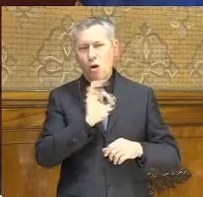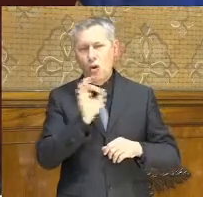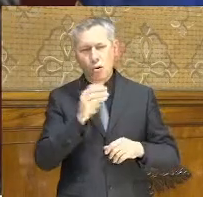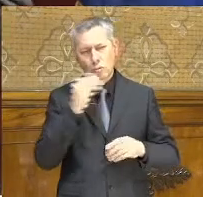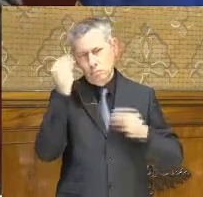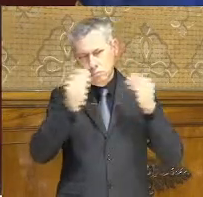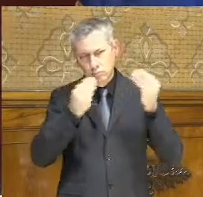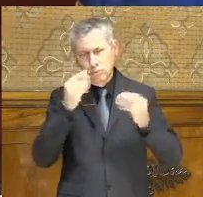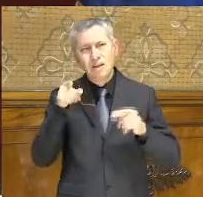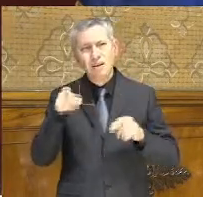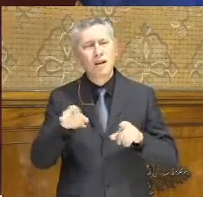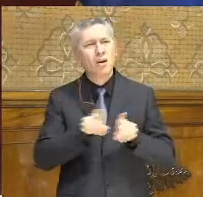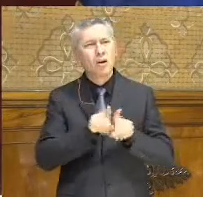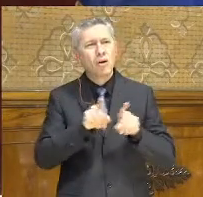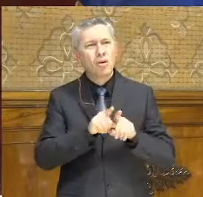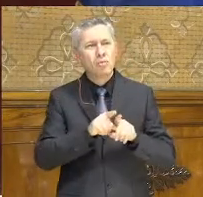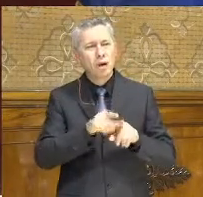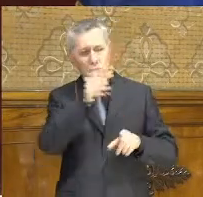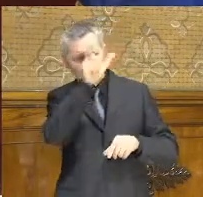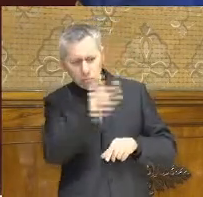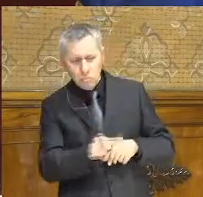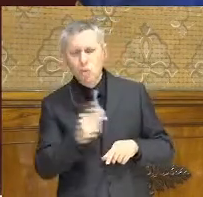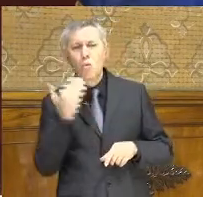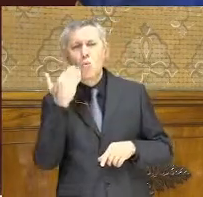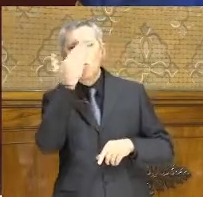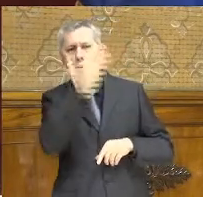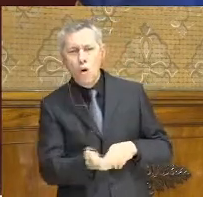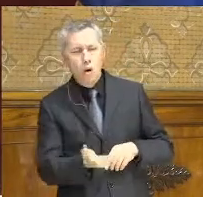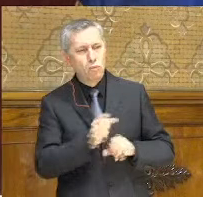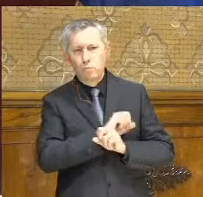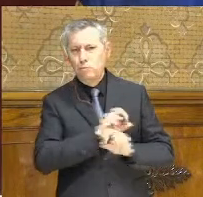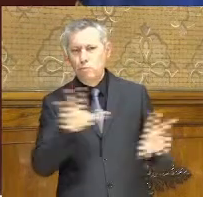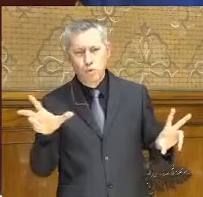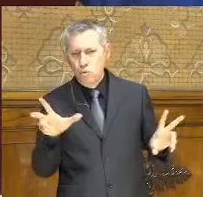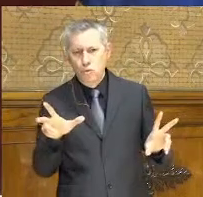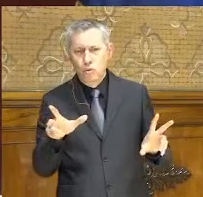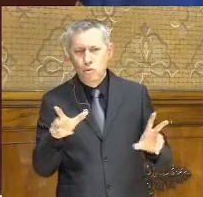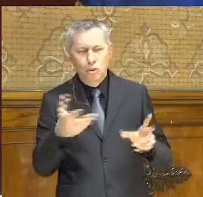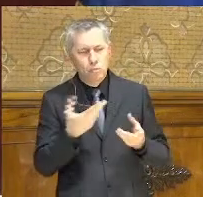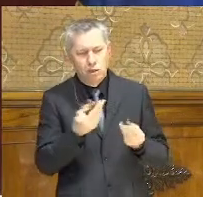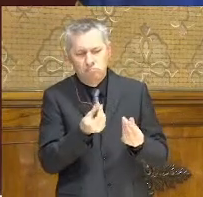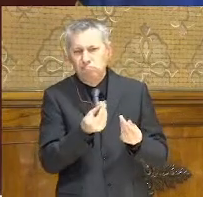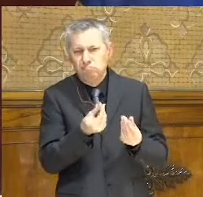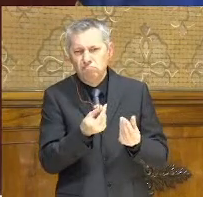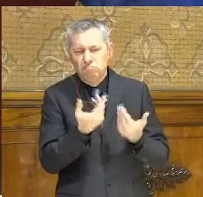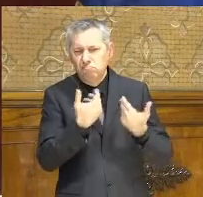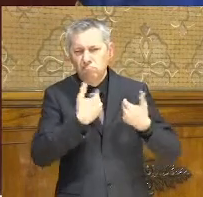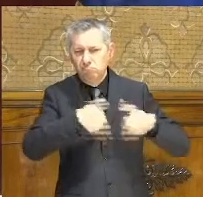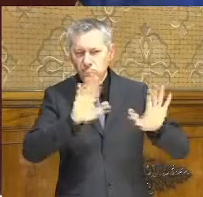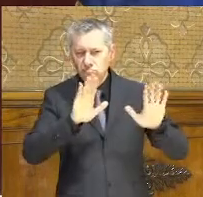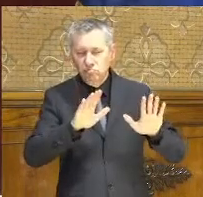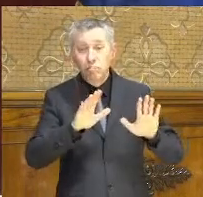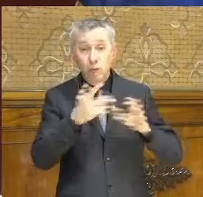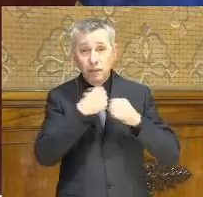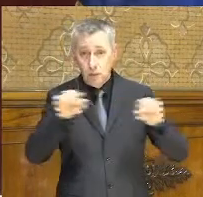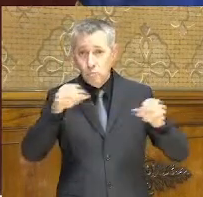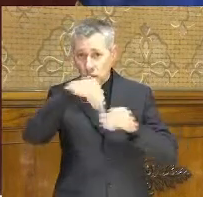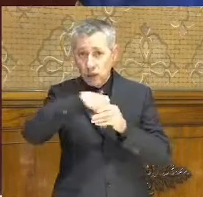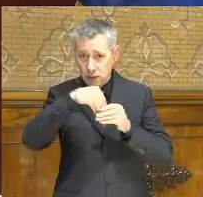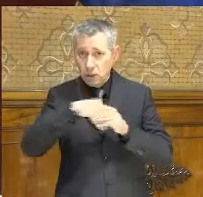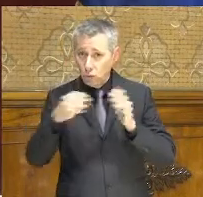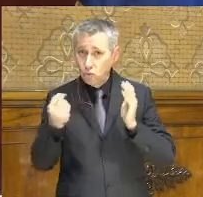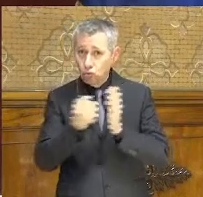dehumanizing, that's the word, these dehumanizing moments within democracy, within Western